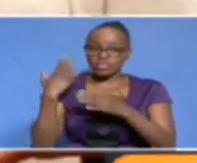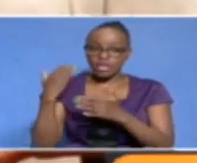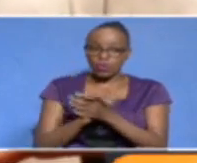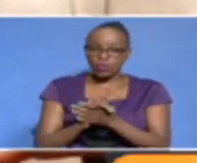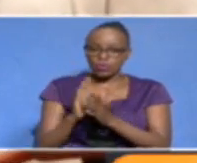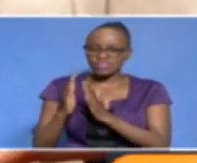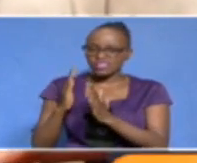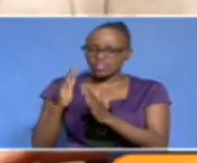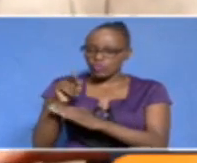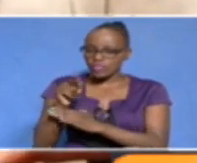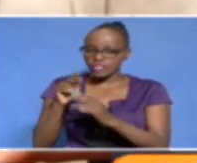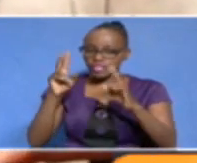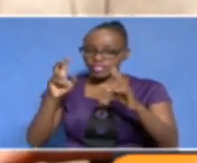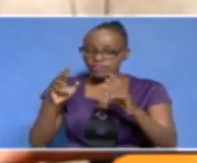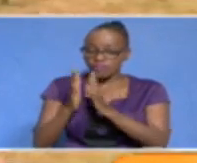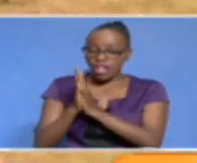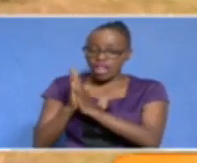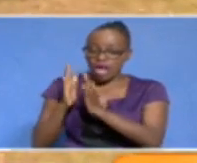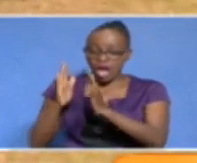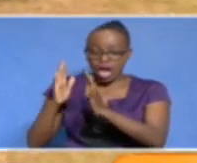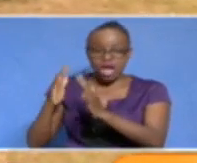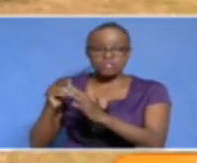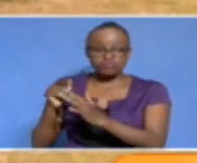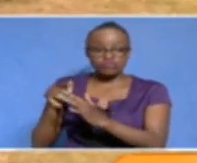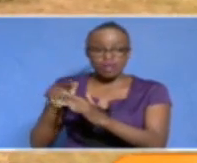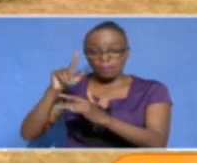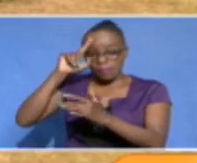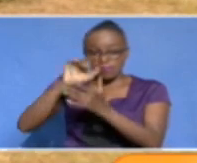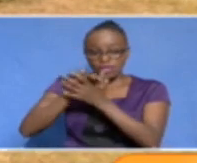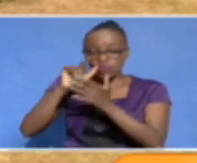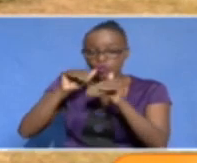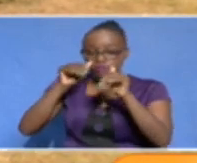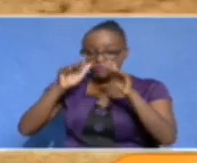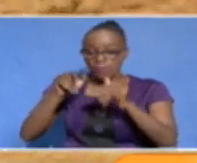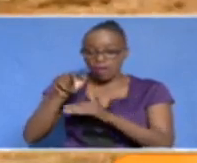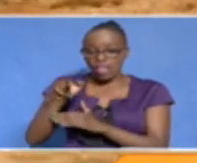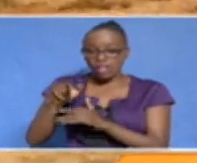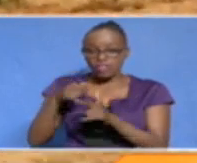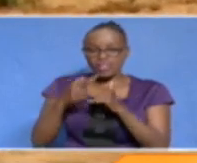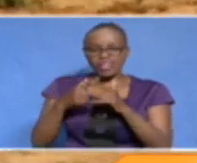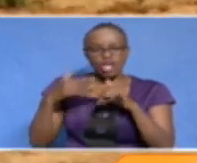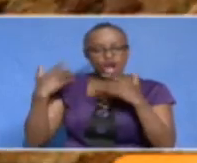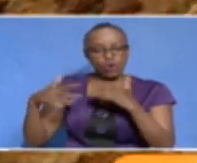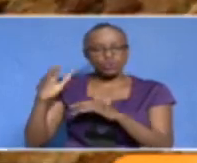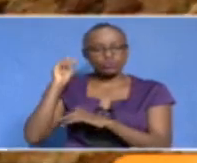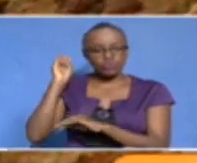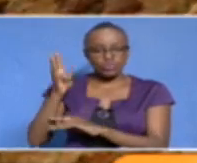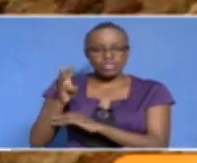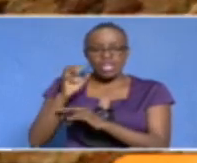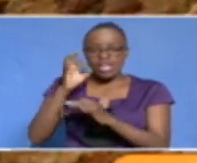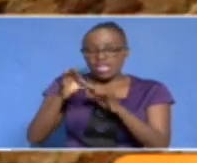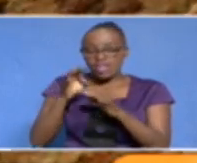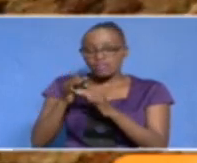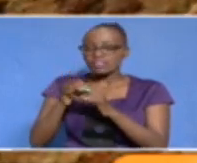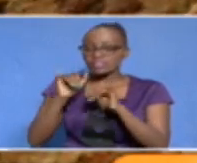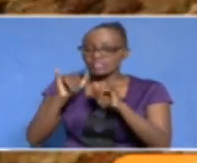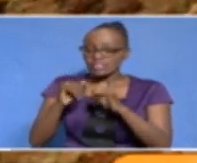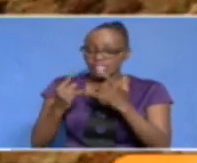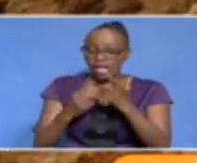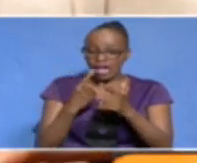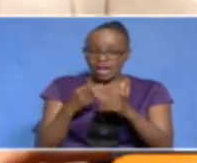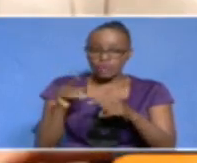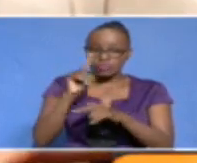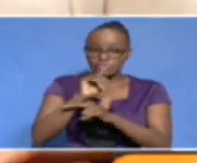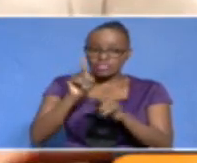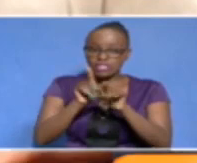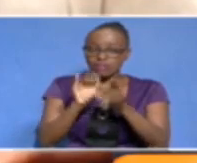ya hiyo mali ambayo iko kwa laini, naamini ya kwamba mkulima huyo ataenda hasara. Kwa sababu akikadiria hiyo siku amekaa hapa, na hata